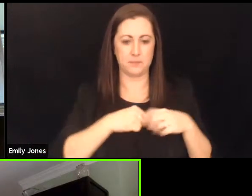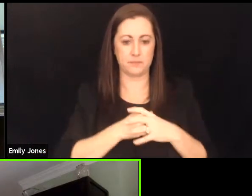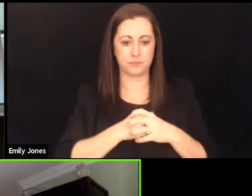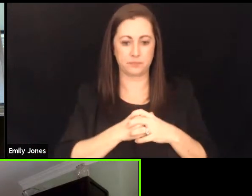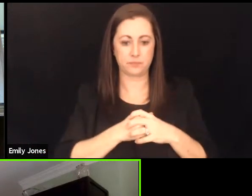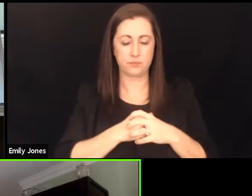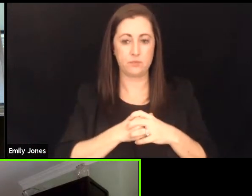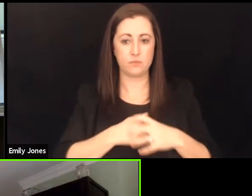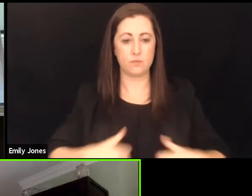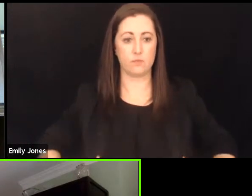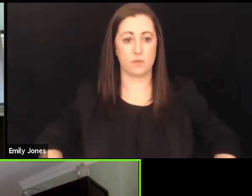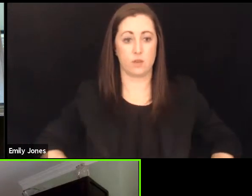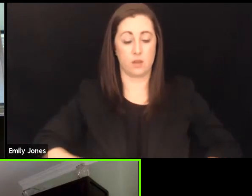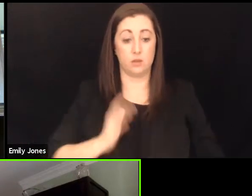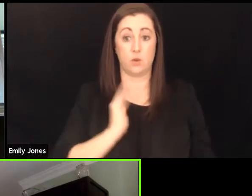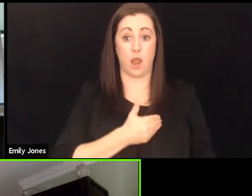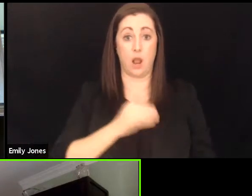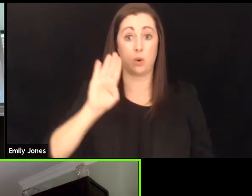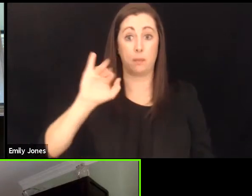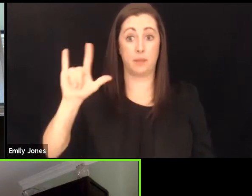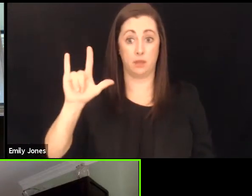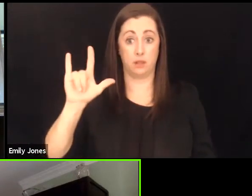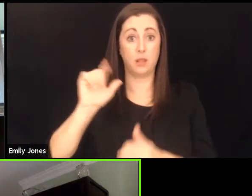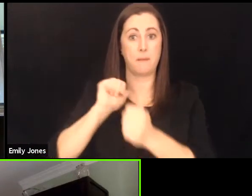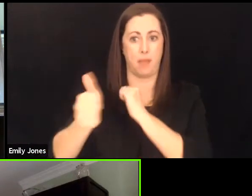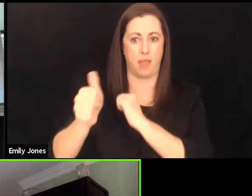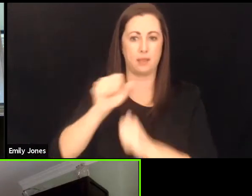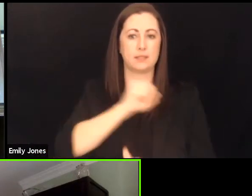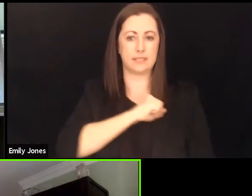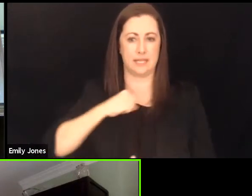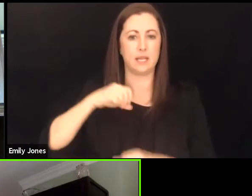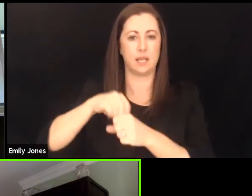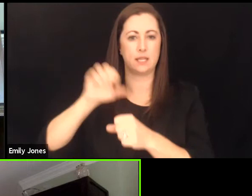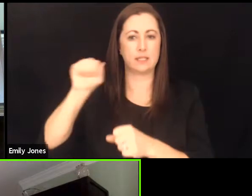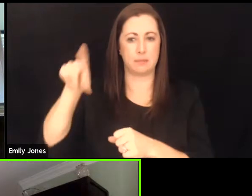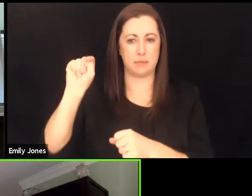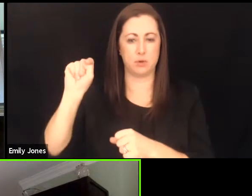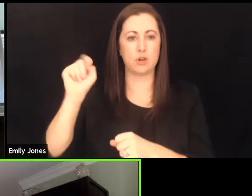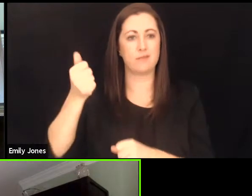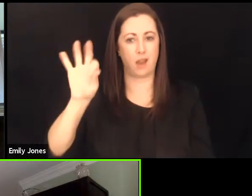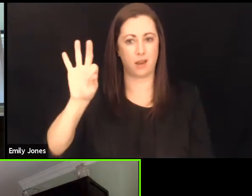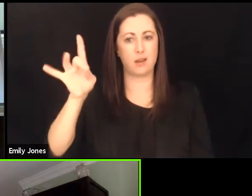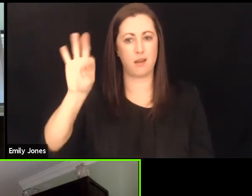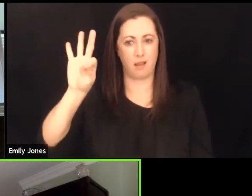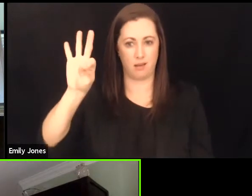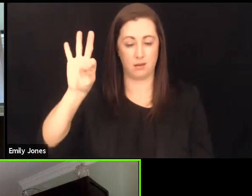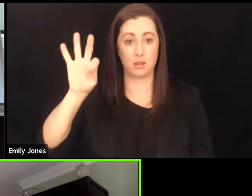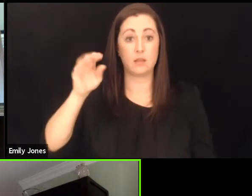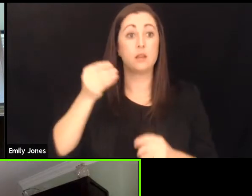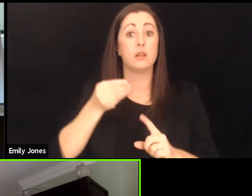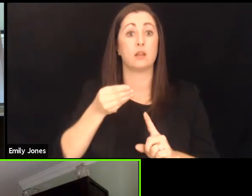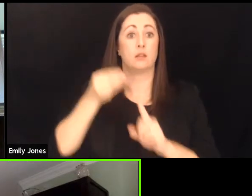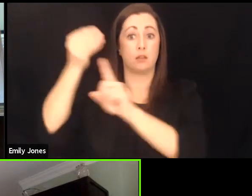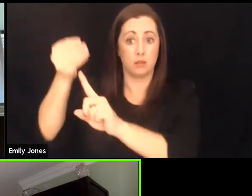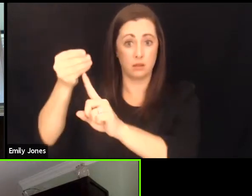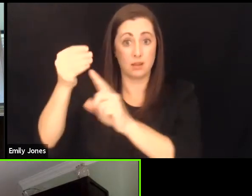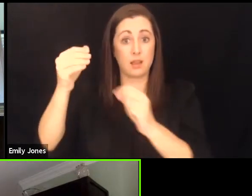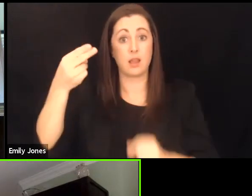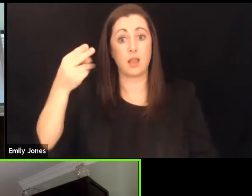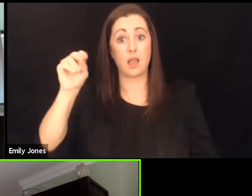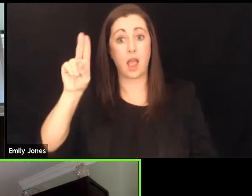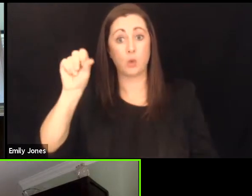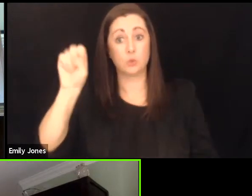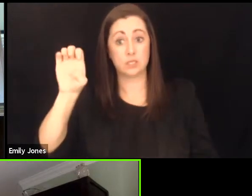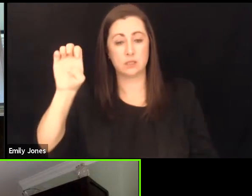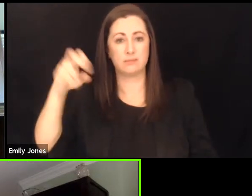we passed our bill in the Senate in September of 89, but it got stuck in the House and we couldn't get it